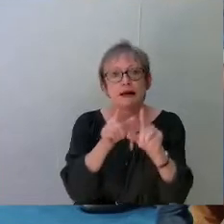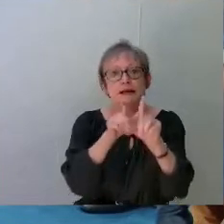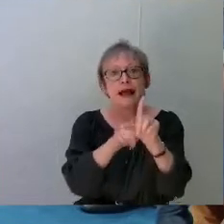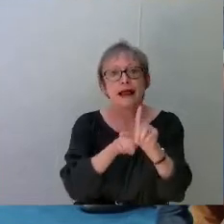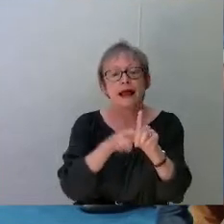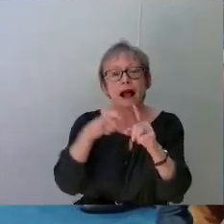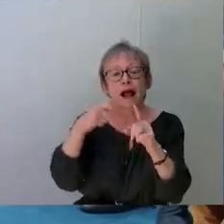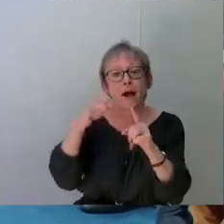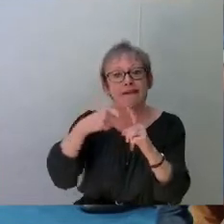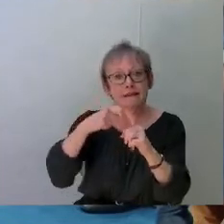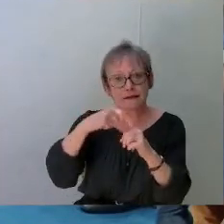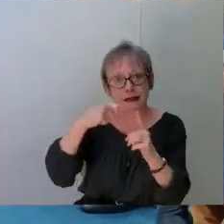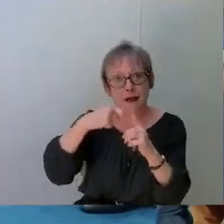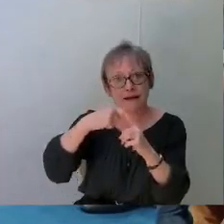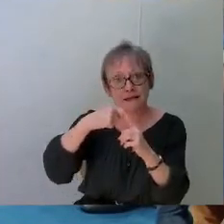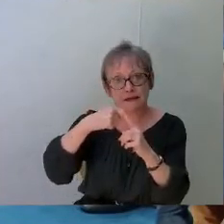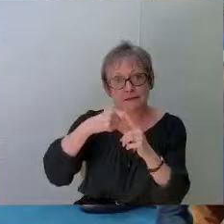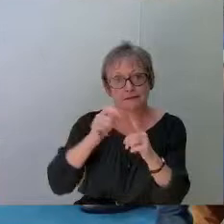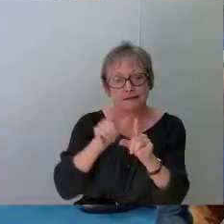Yarlini Kanesan.